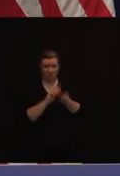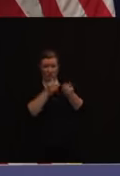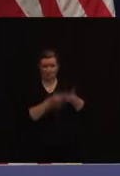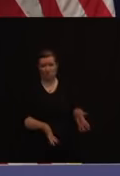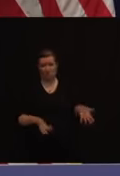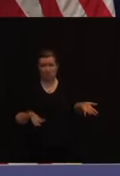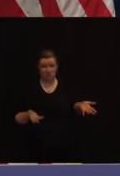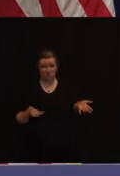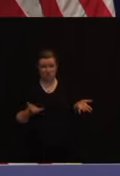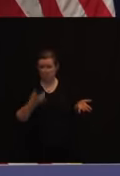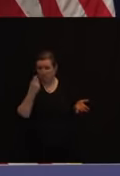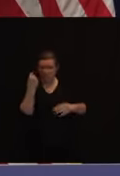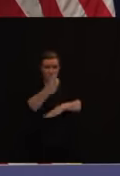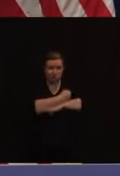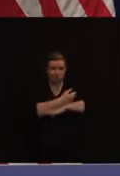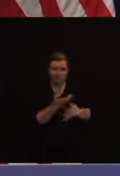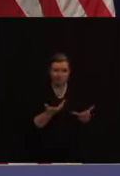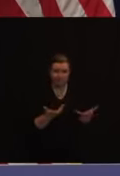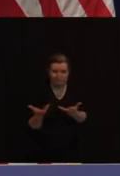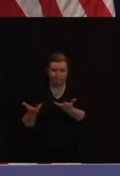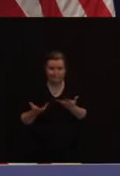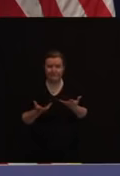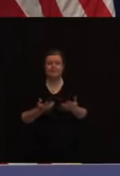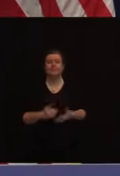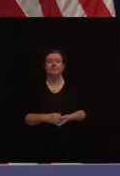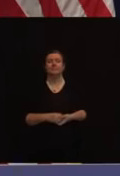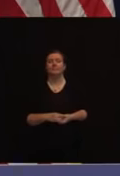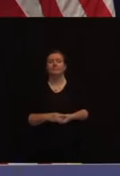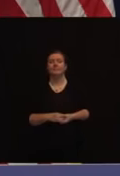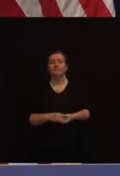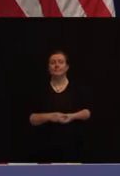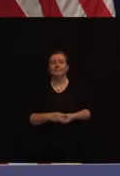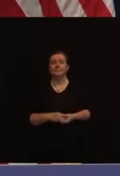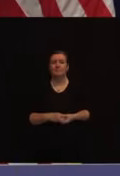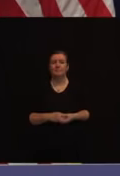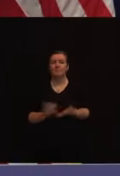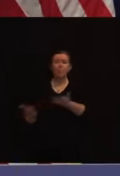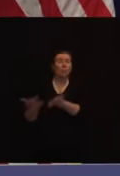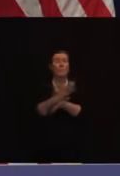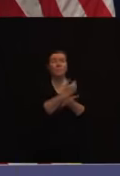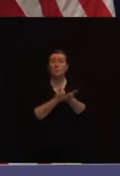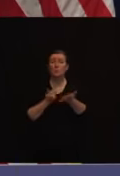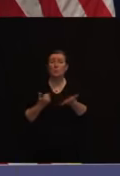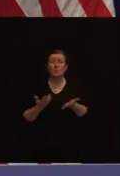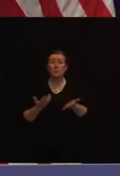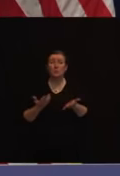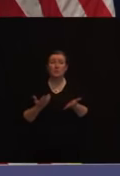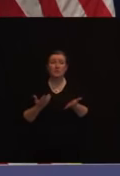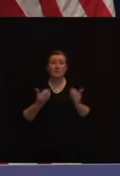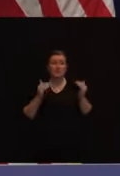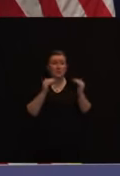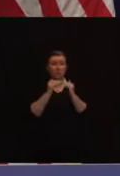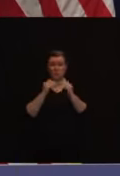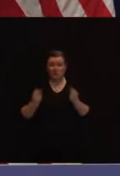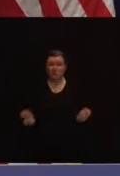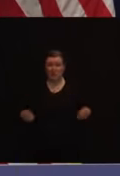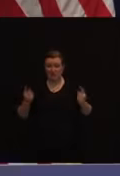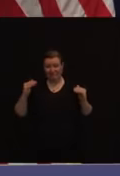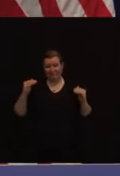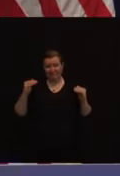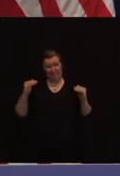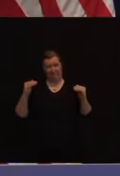budget, revenues are indirectly expenditures, right? So I've got to be able to balance. I have a constitutional requirement, so